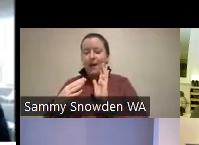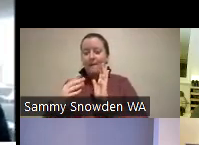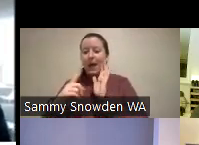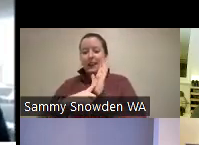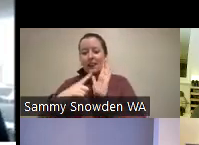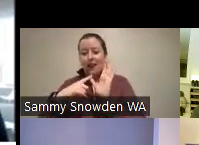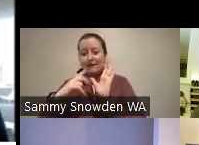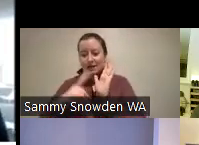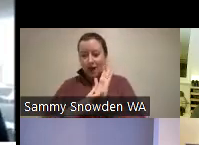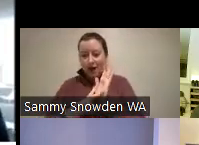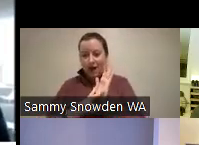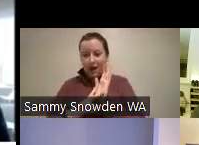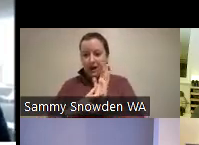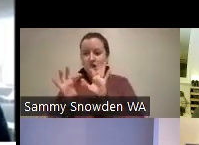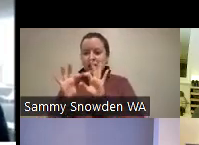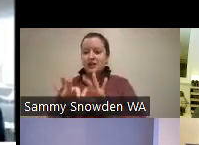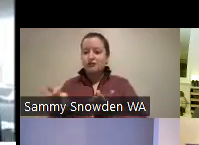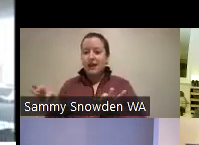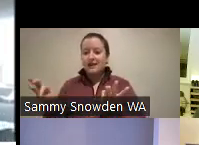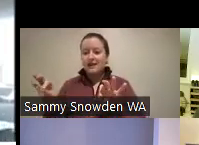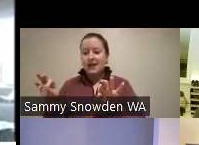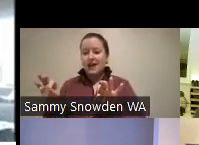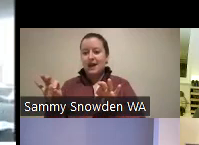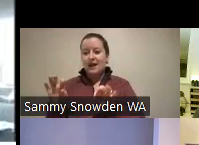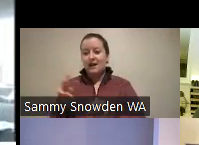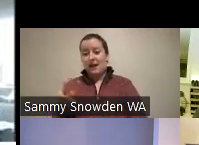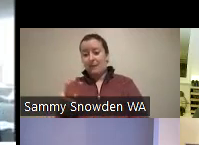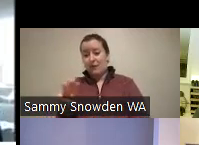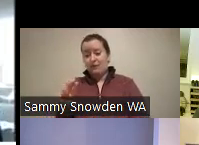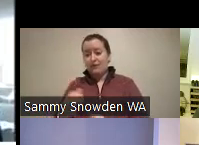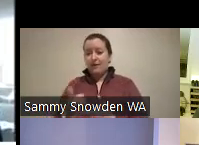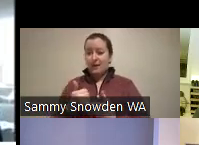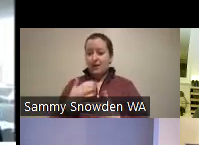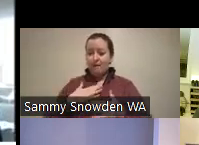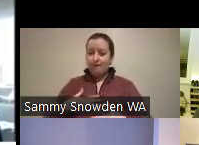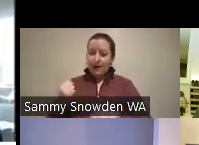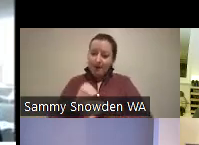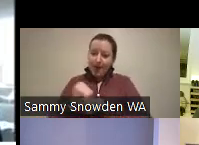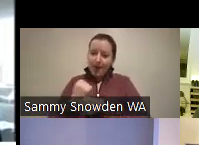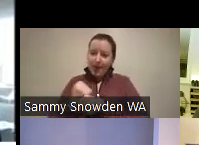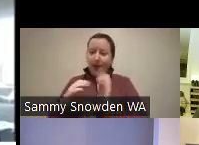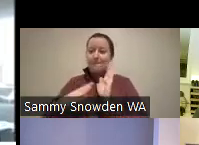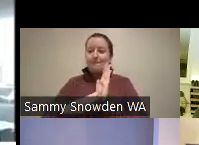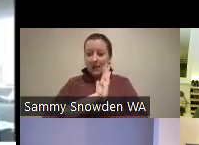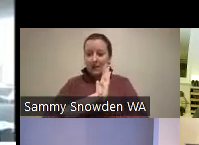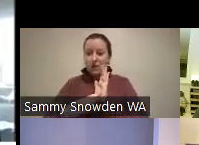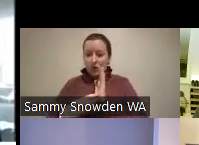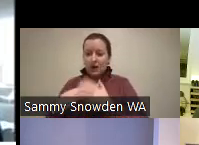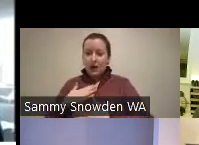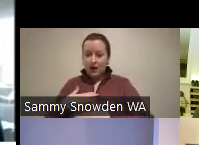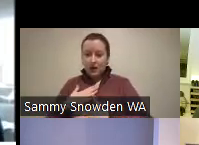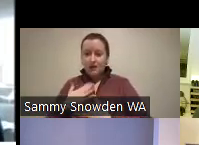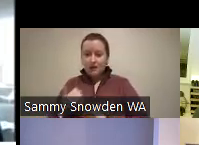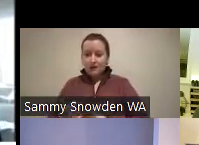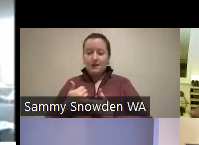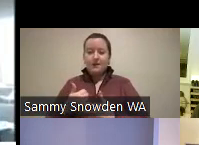for serotonin, and you've got balance, lavender and serenity for melatonin. You can diffuse these oils, you can